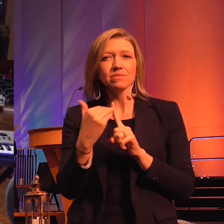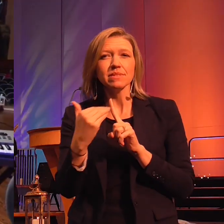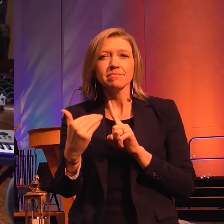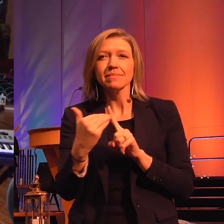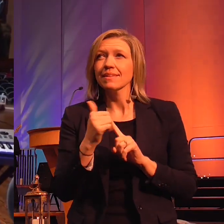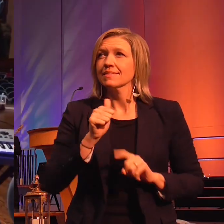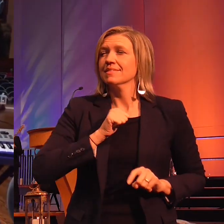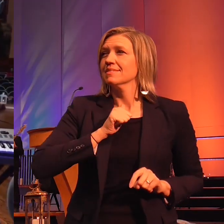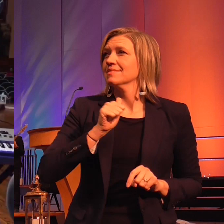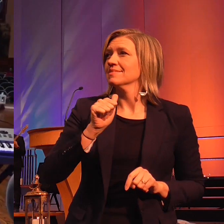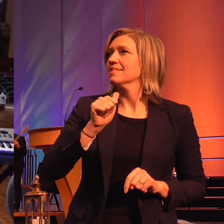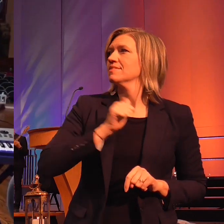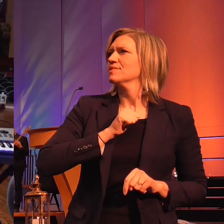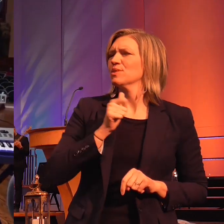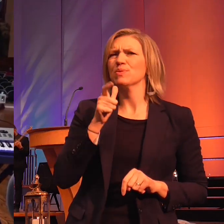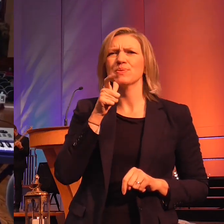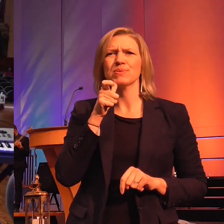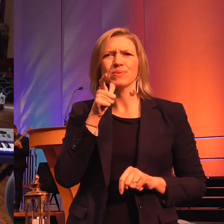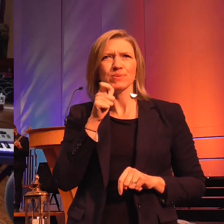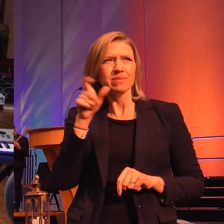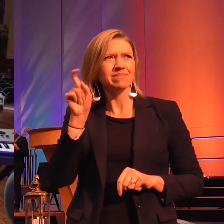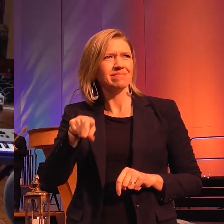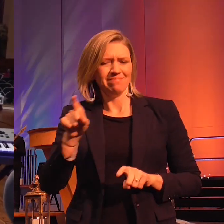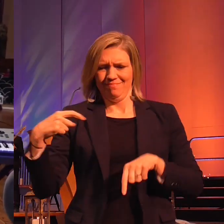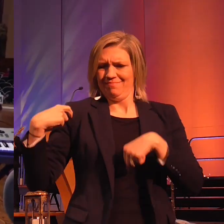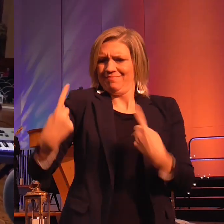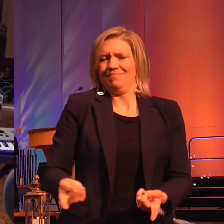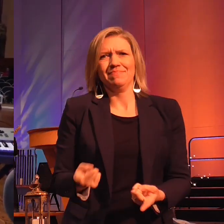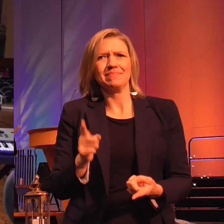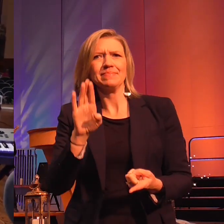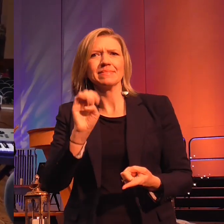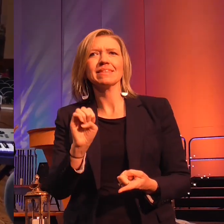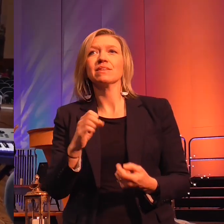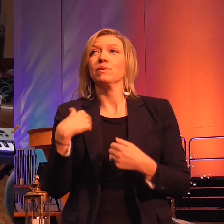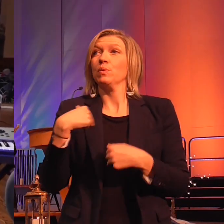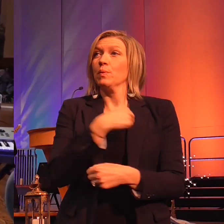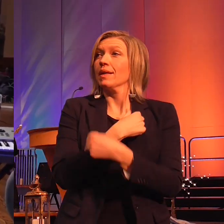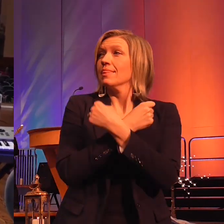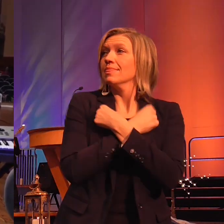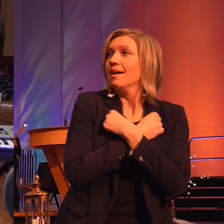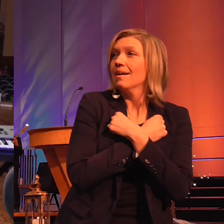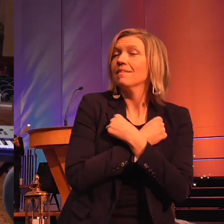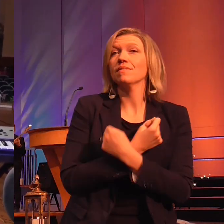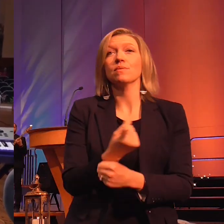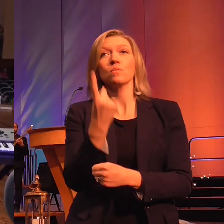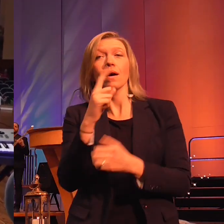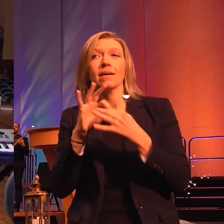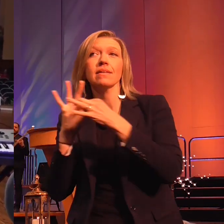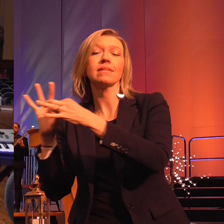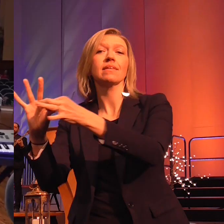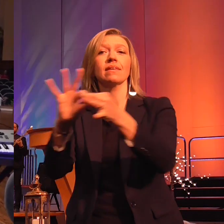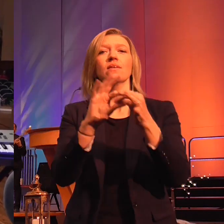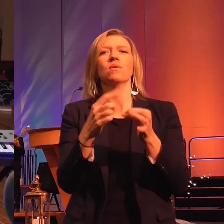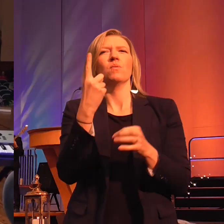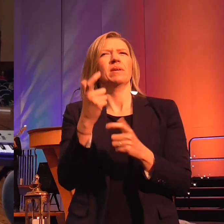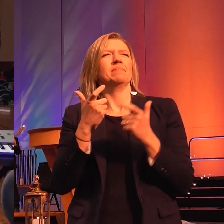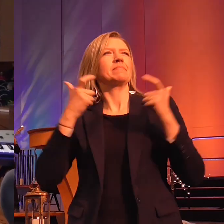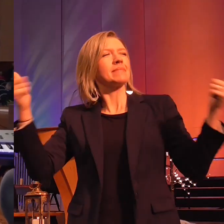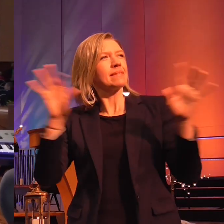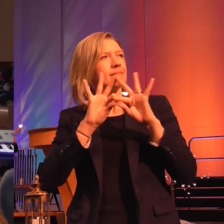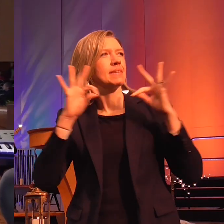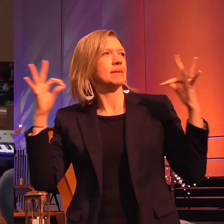us be reminded of who we've come to be. We are love, we are one. One big